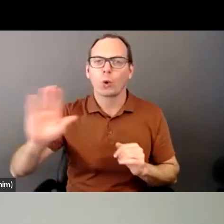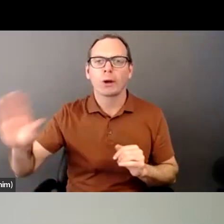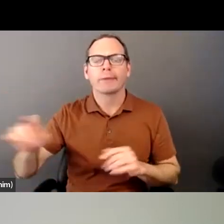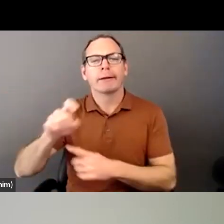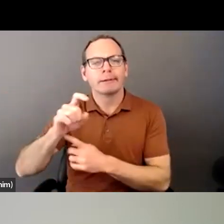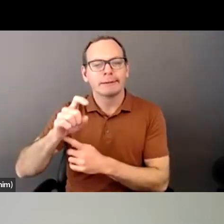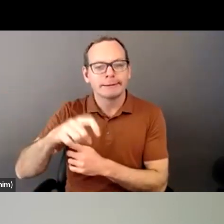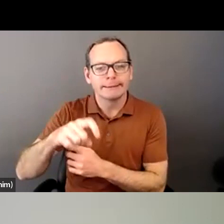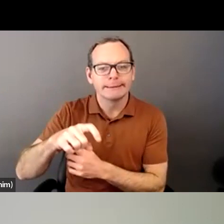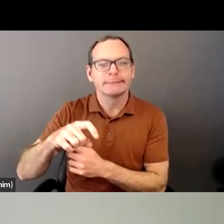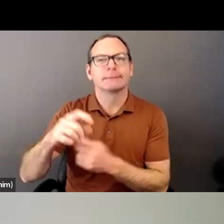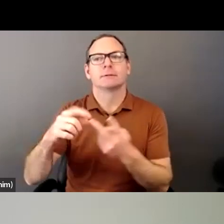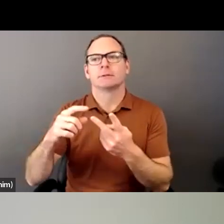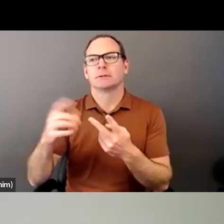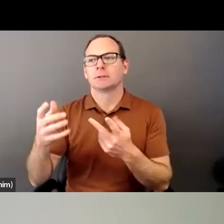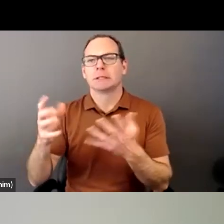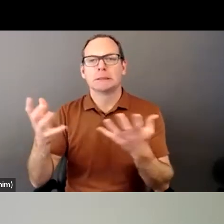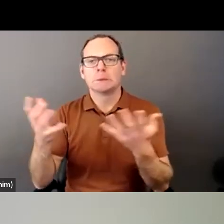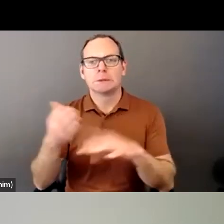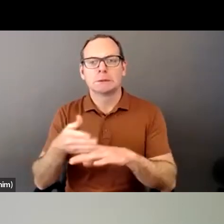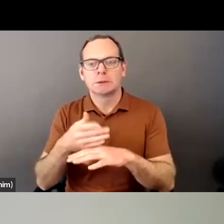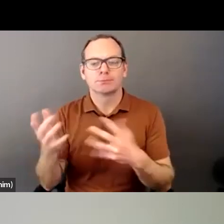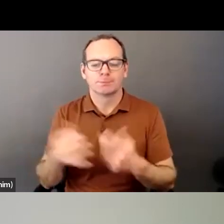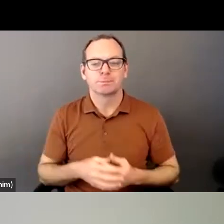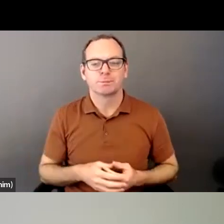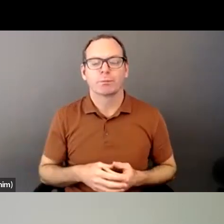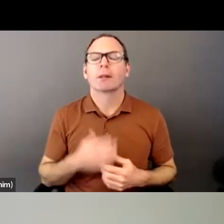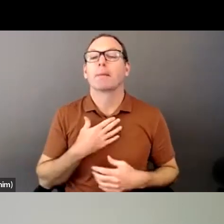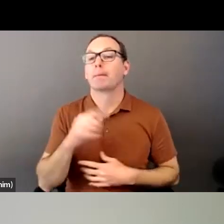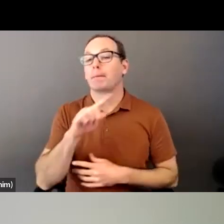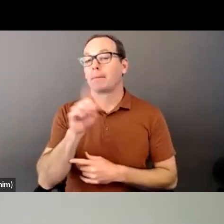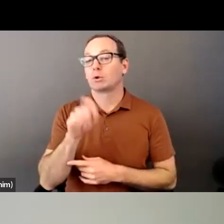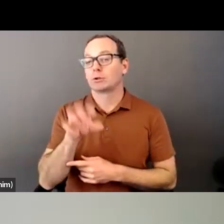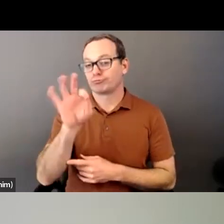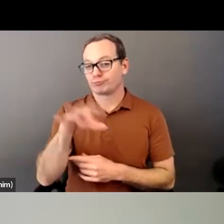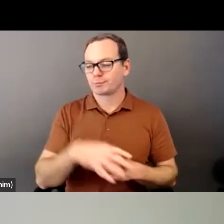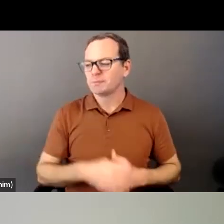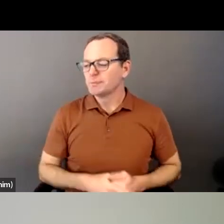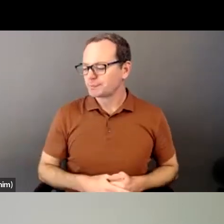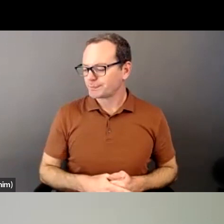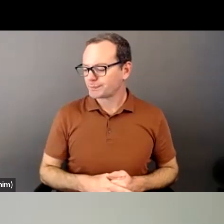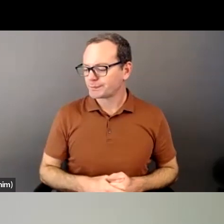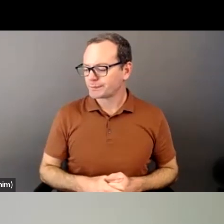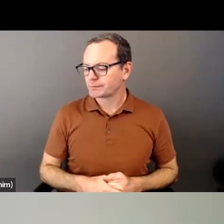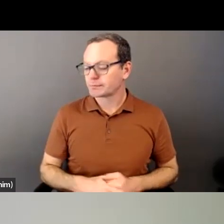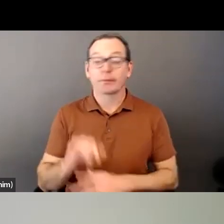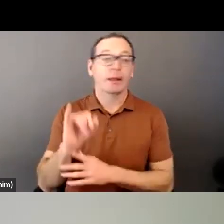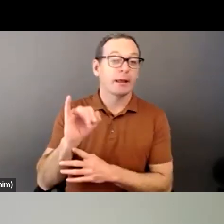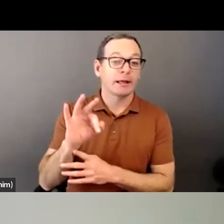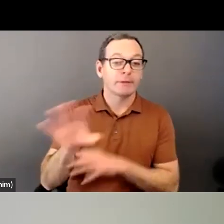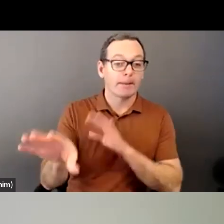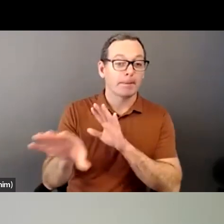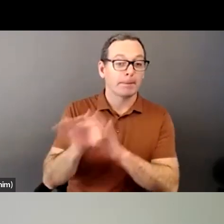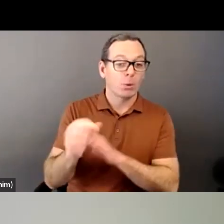with this small sample here today. So my question would be, what would you say is, if you could pick one or two, what are the